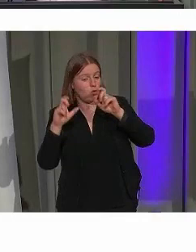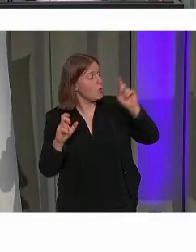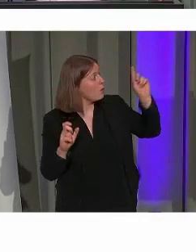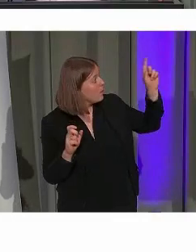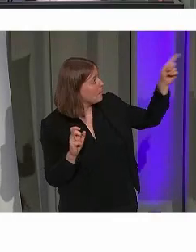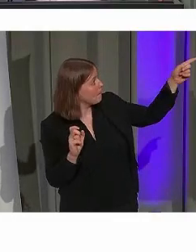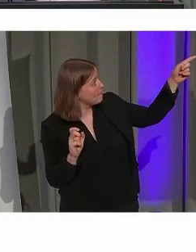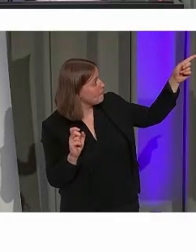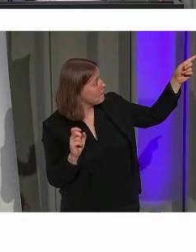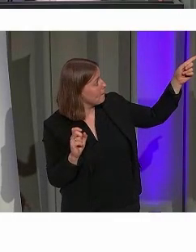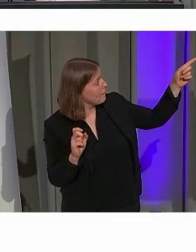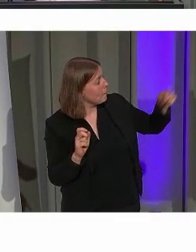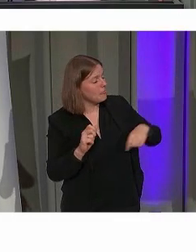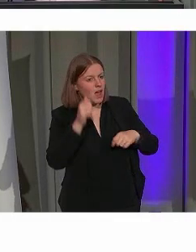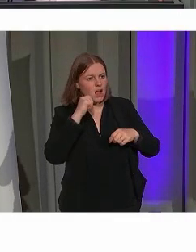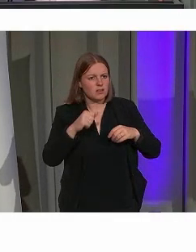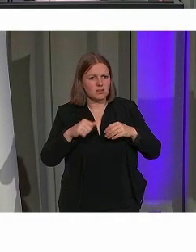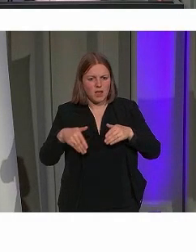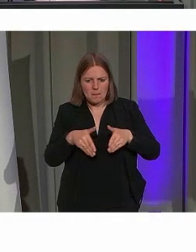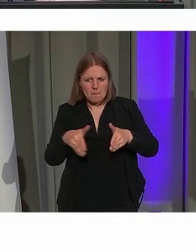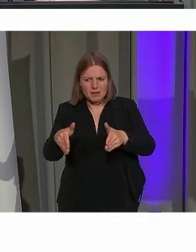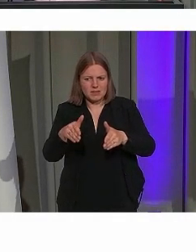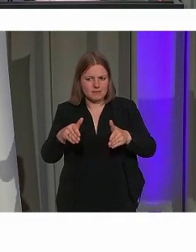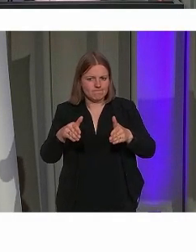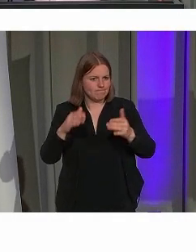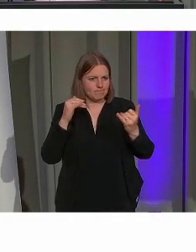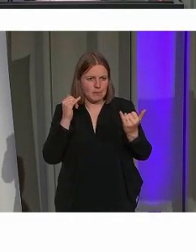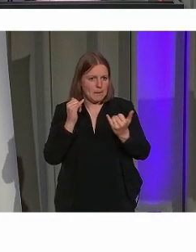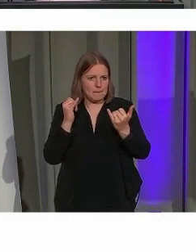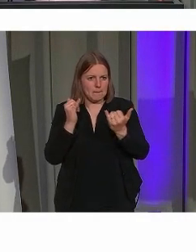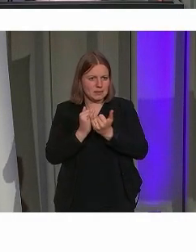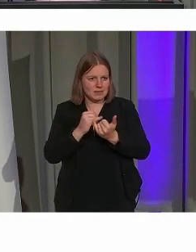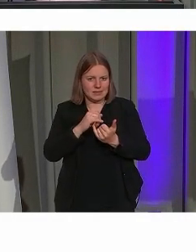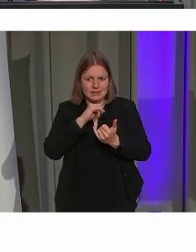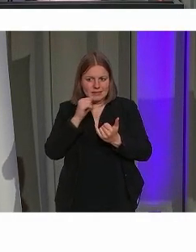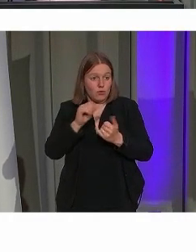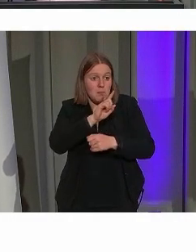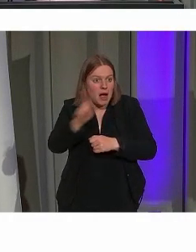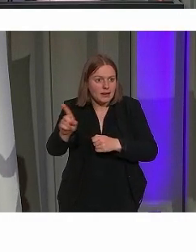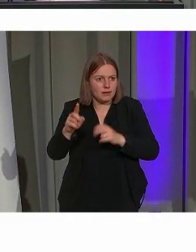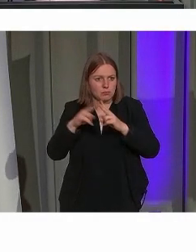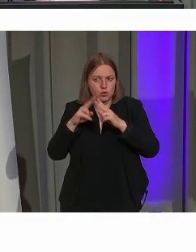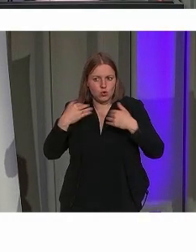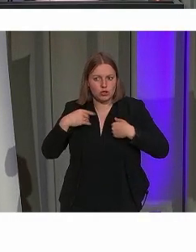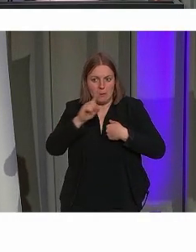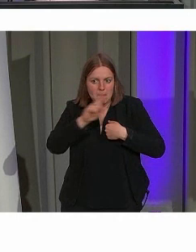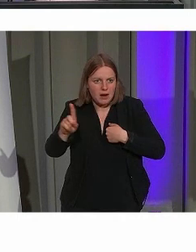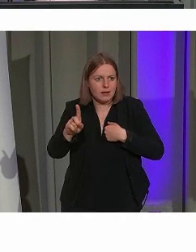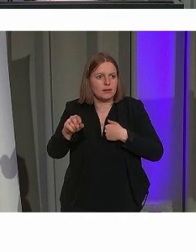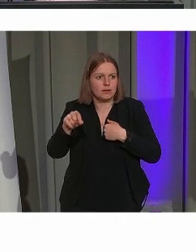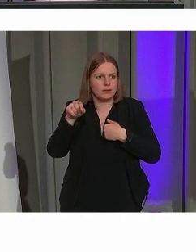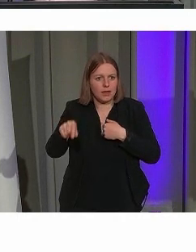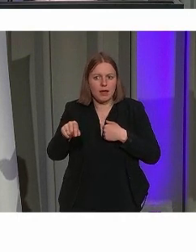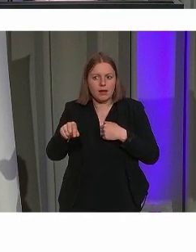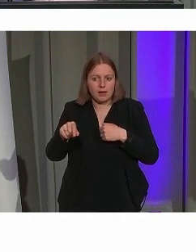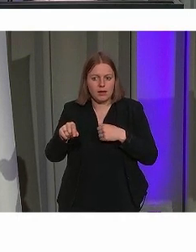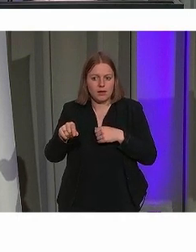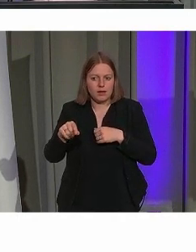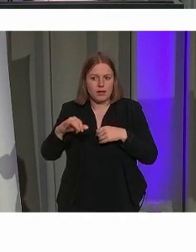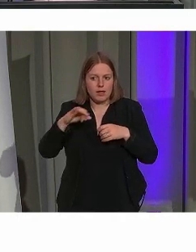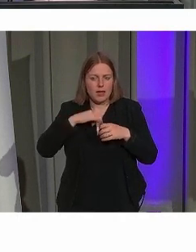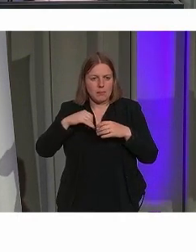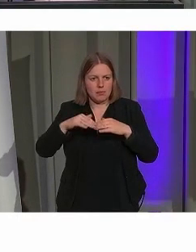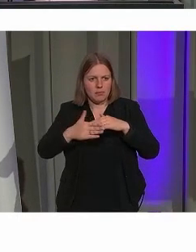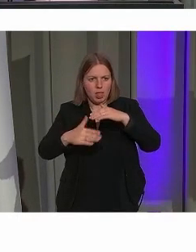on paths that are not open to visitors, there is a gravel